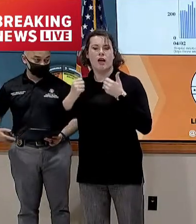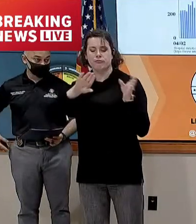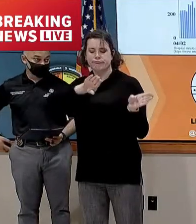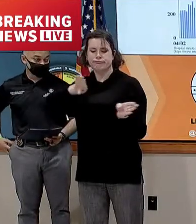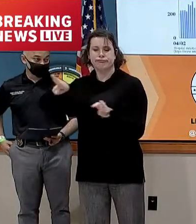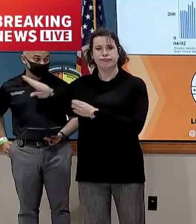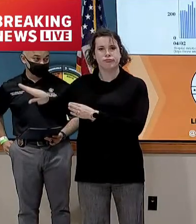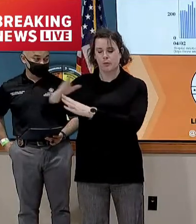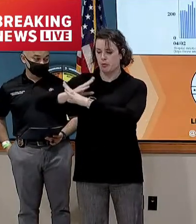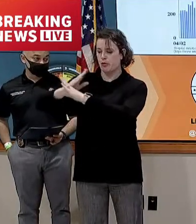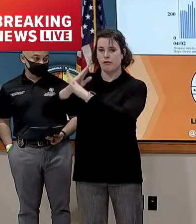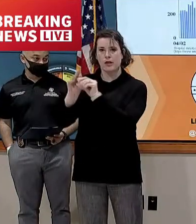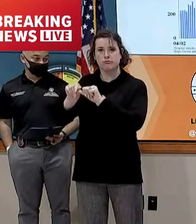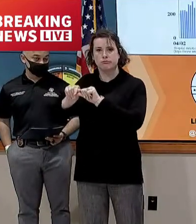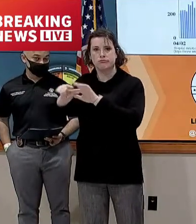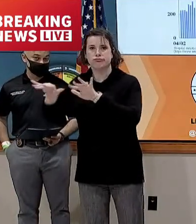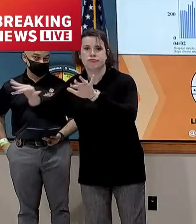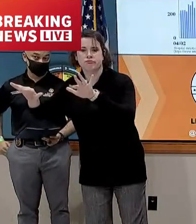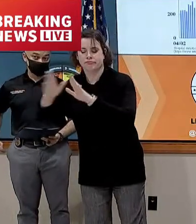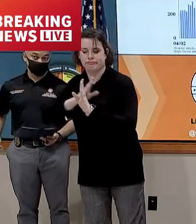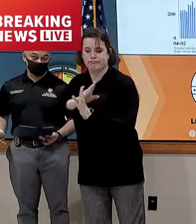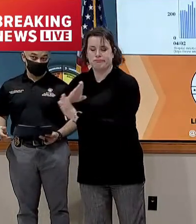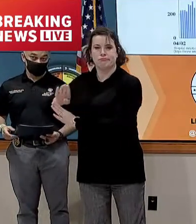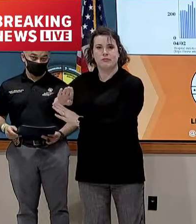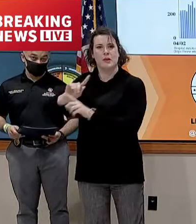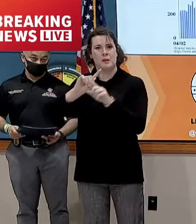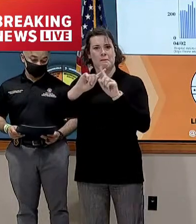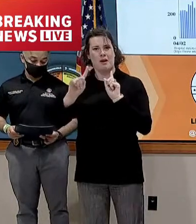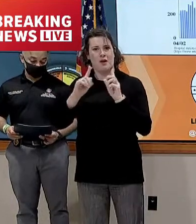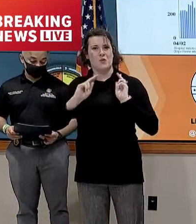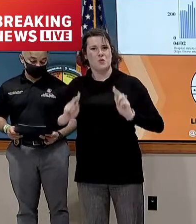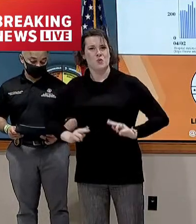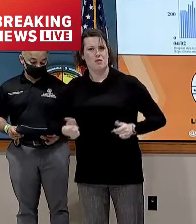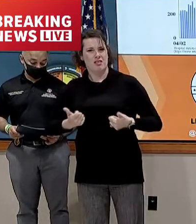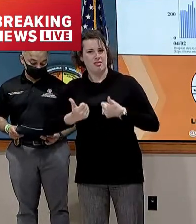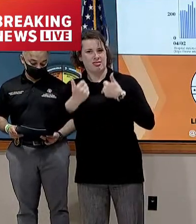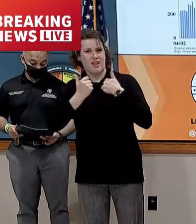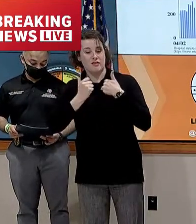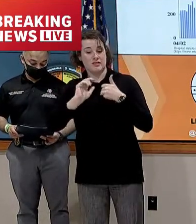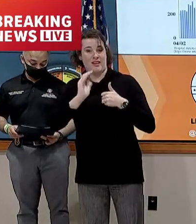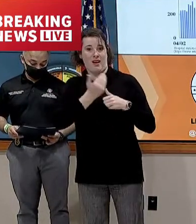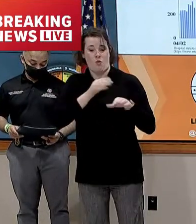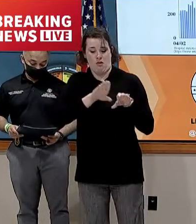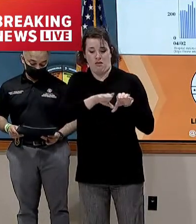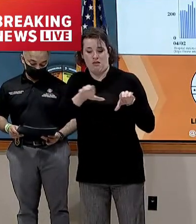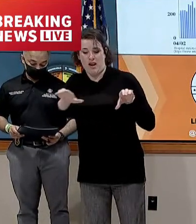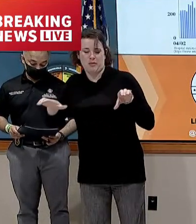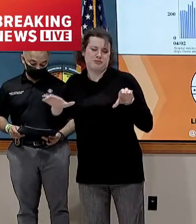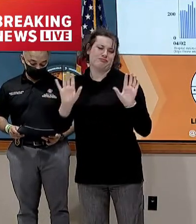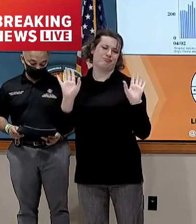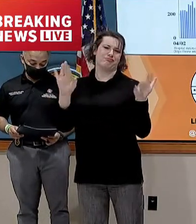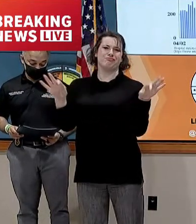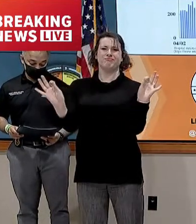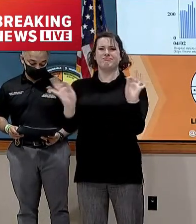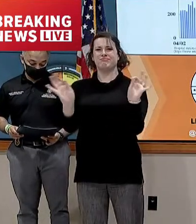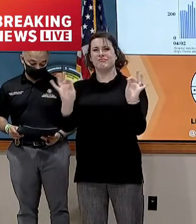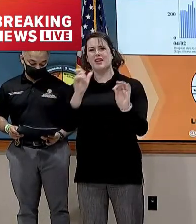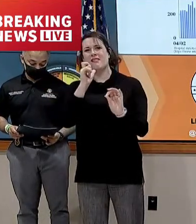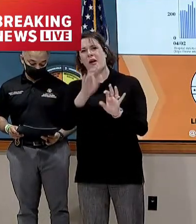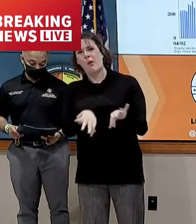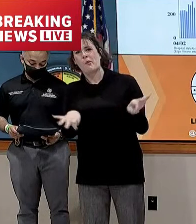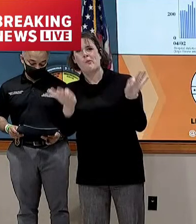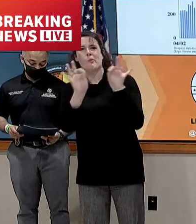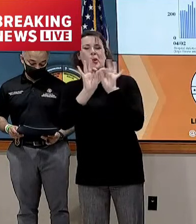preventing the spread of the virus, we would treat human lives, the lives of our neighbors, as collateral damage to be dealt